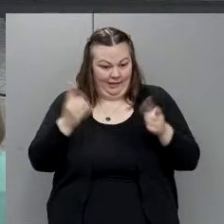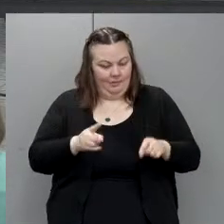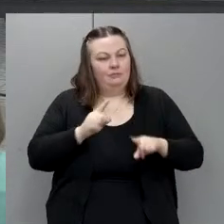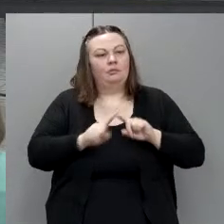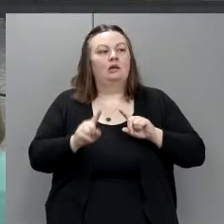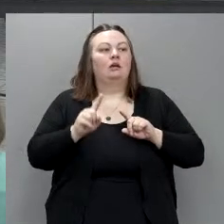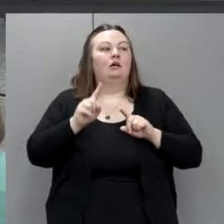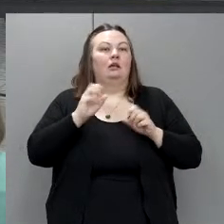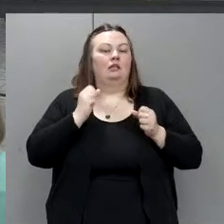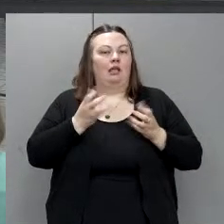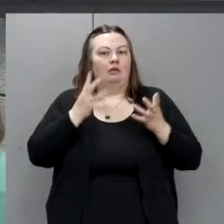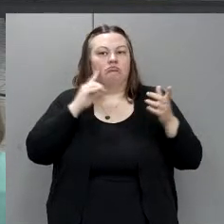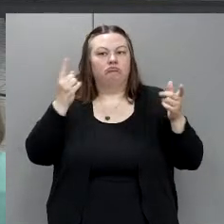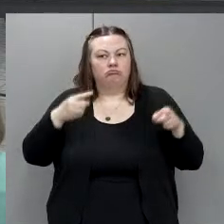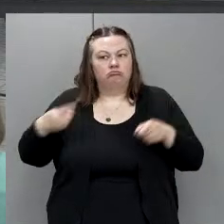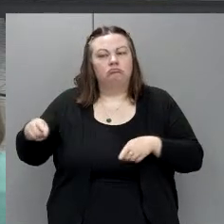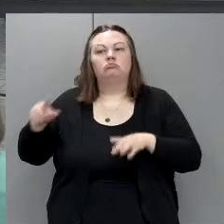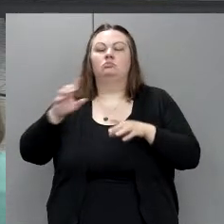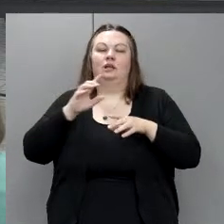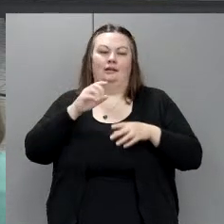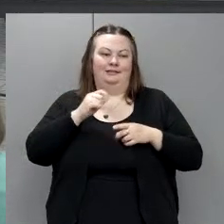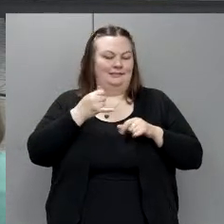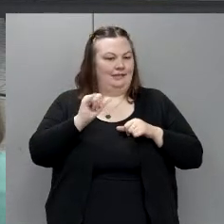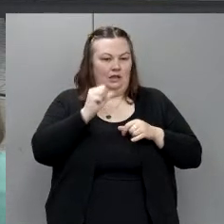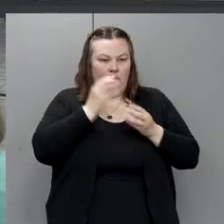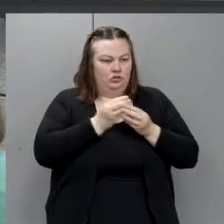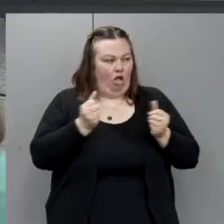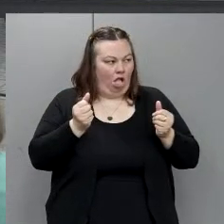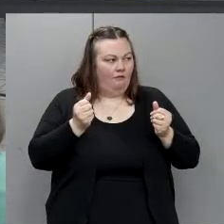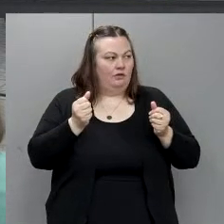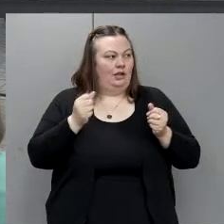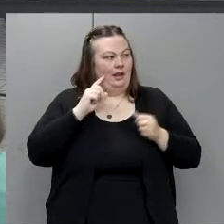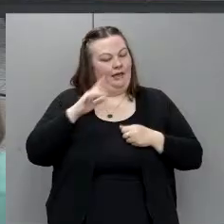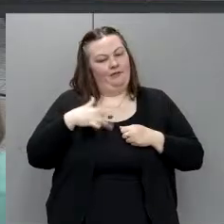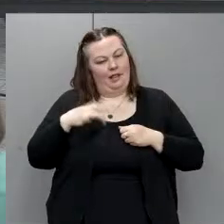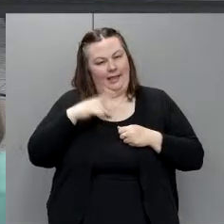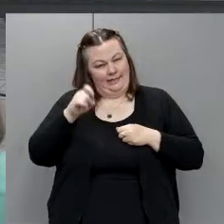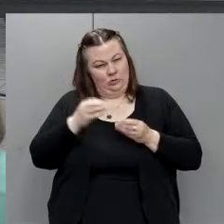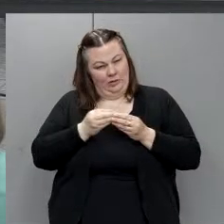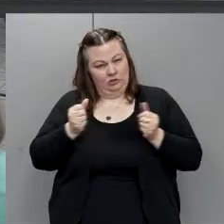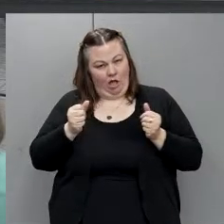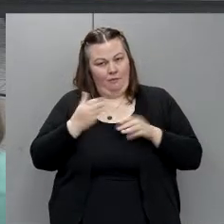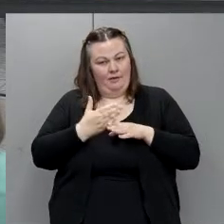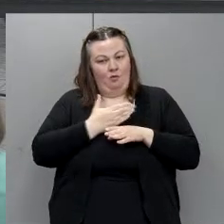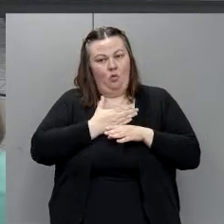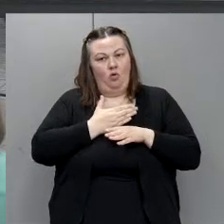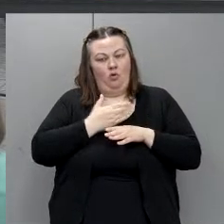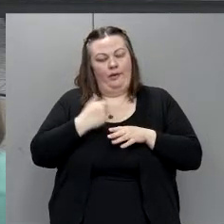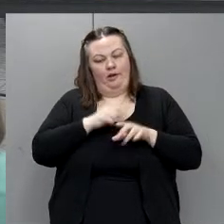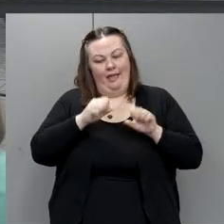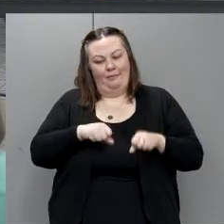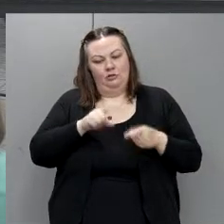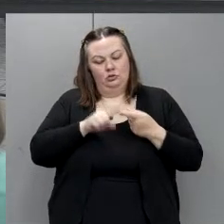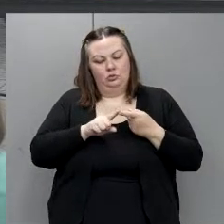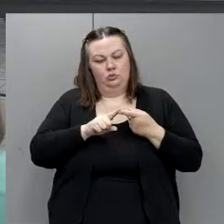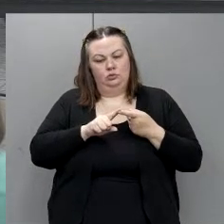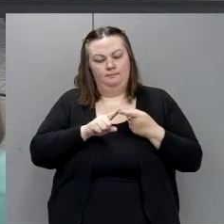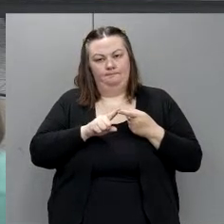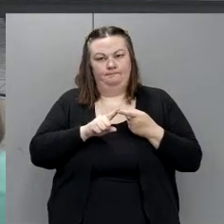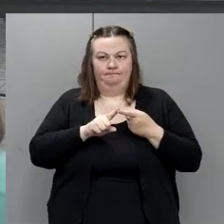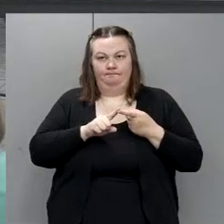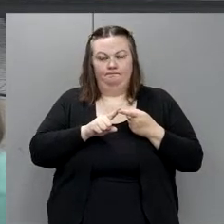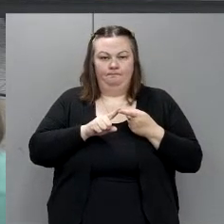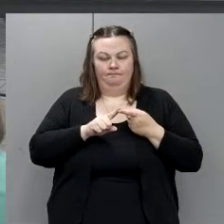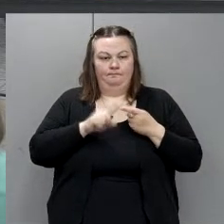there's a lot of things that's going on and that's still unresolved that I feel needs to be resolved before we are able